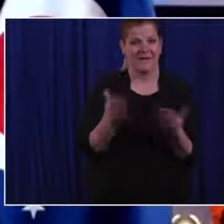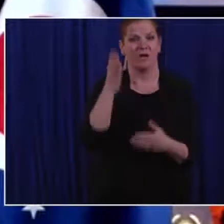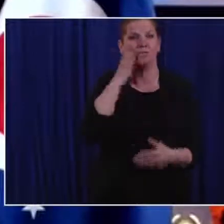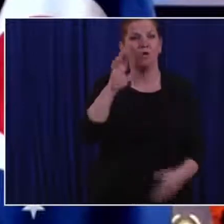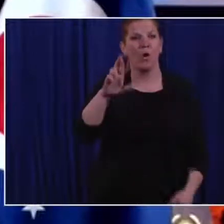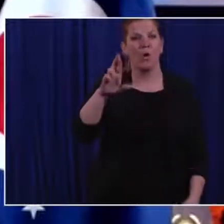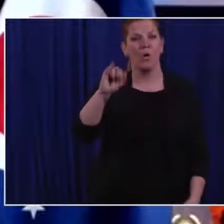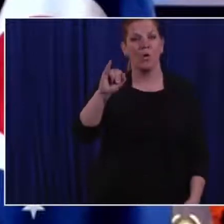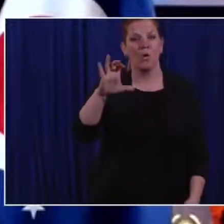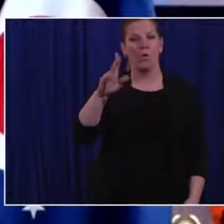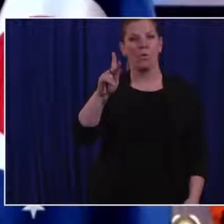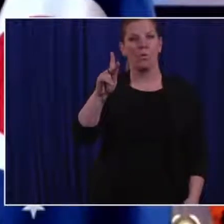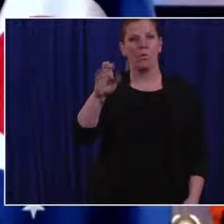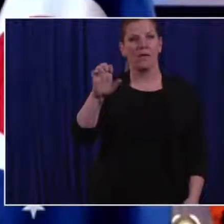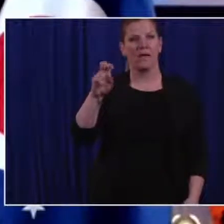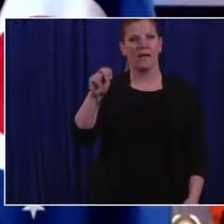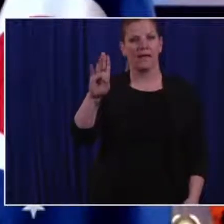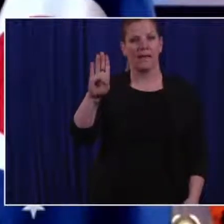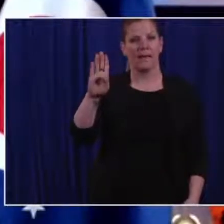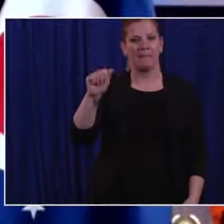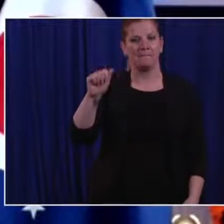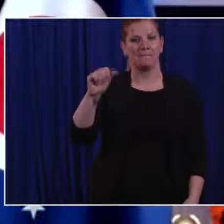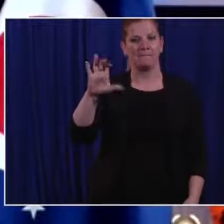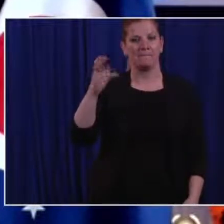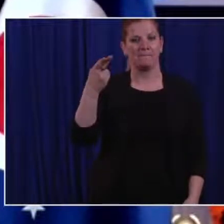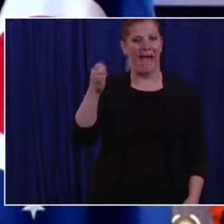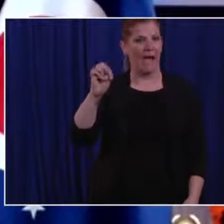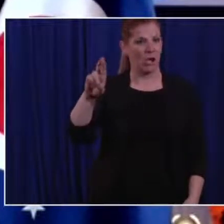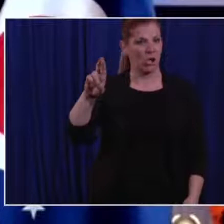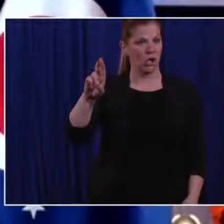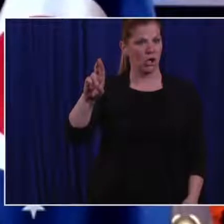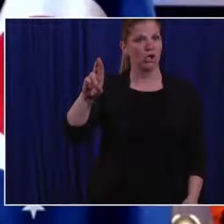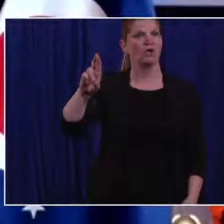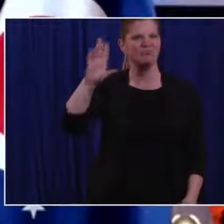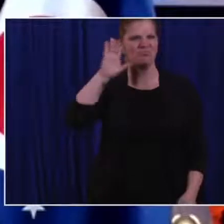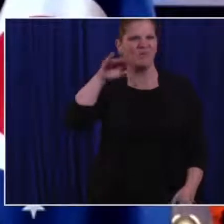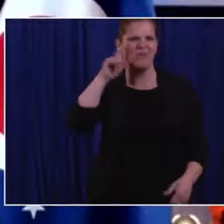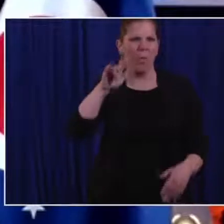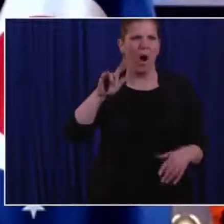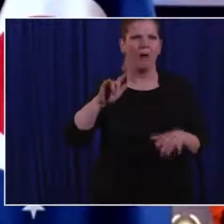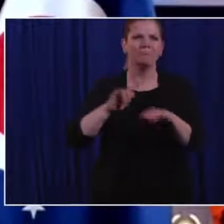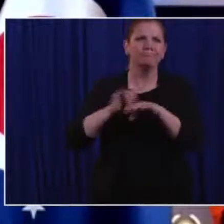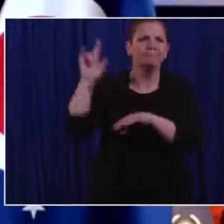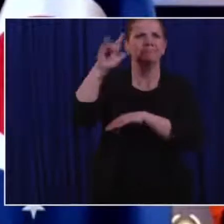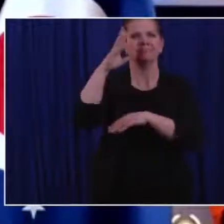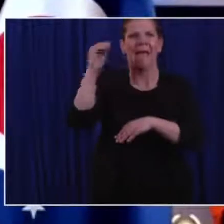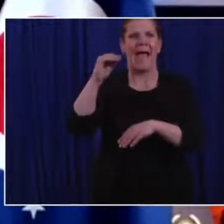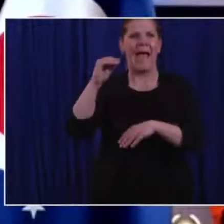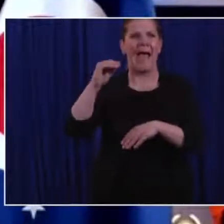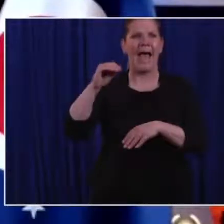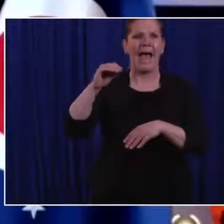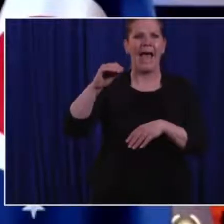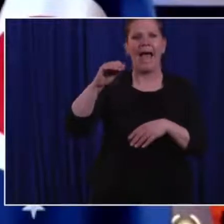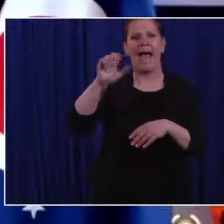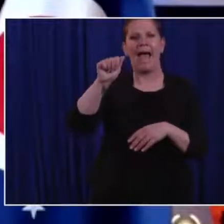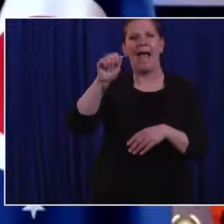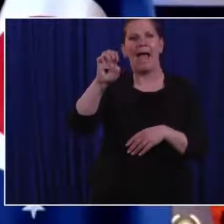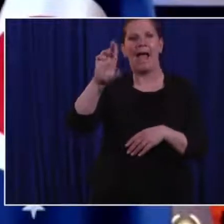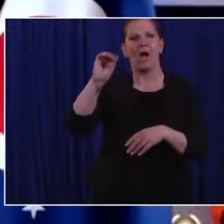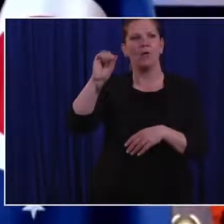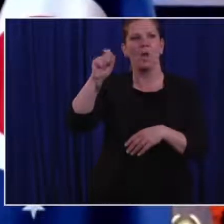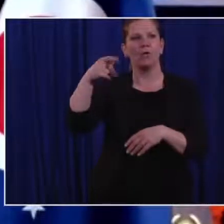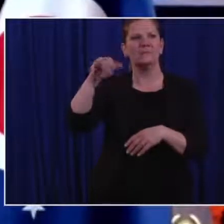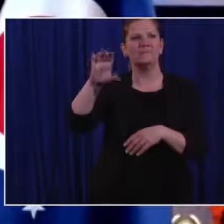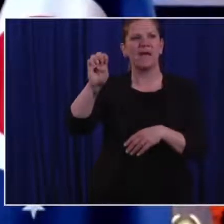Ohio is a state that is on the cutting edge of aerospace, both defense, for both the